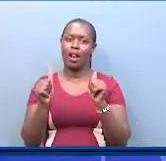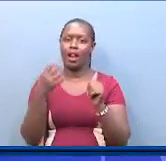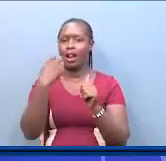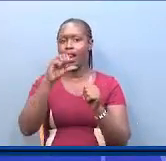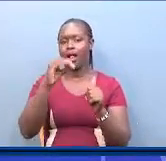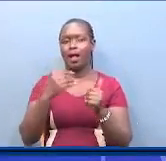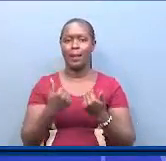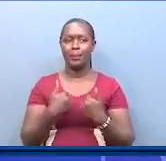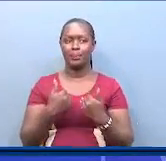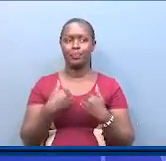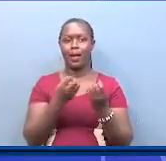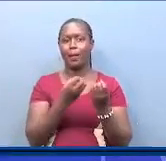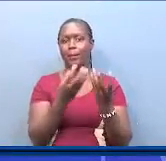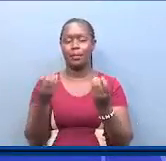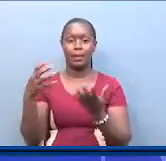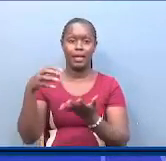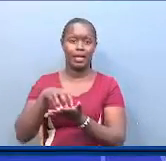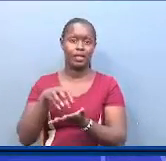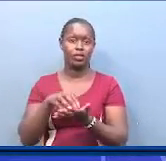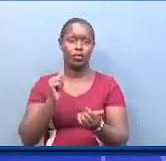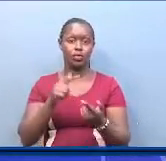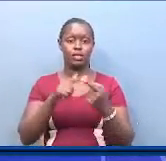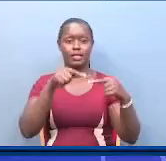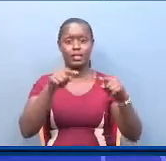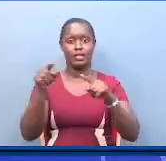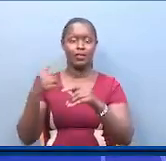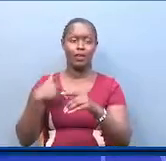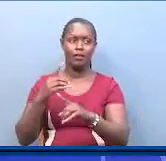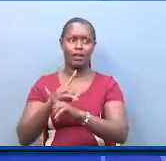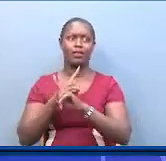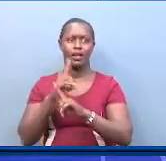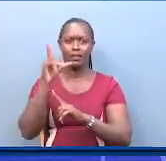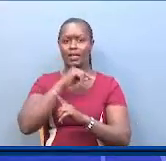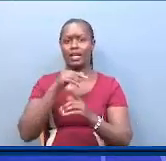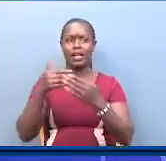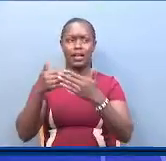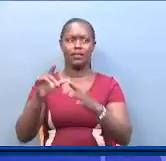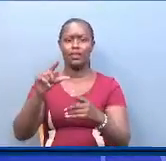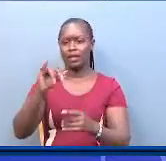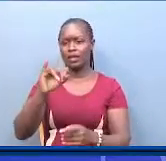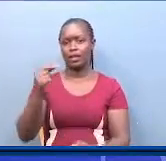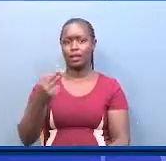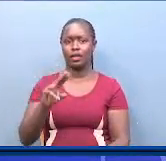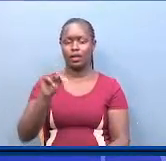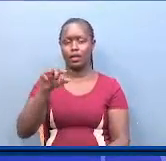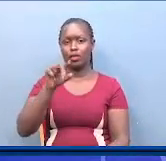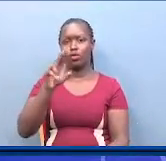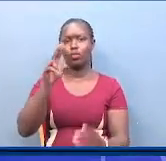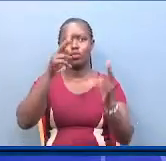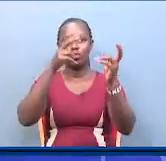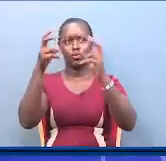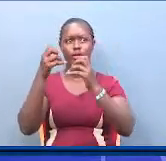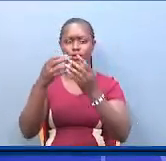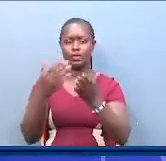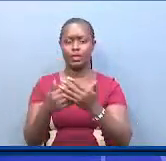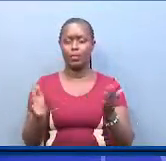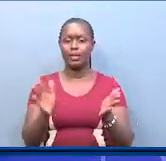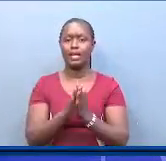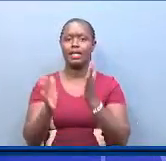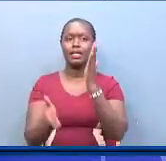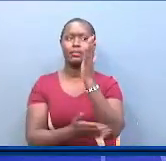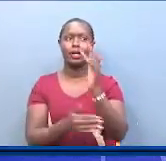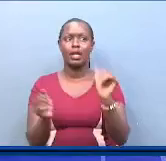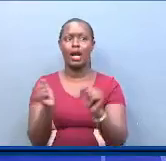she has very many cases that she has defended. Leave alone Akina Githongo issues and all that. If something is bad, it can never